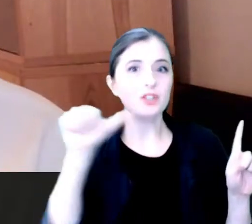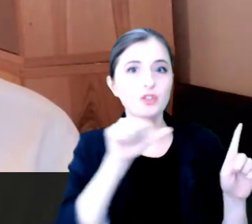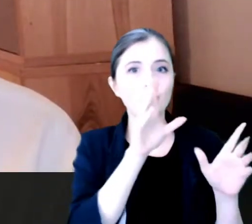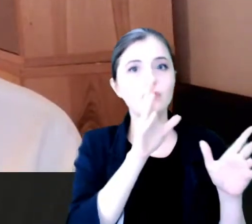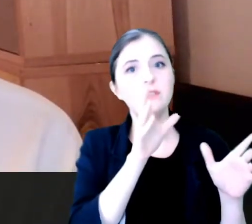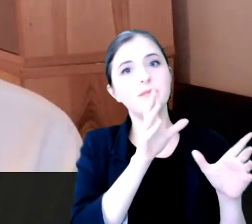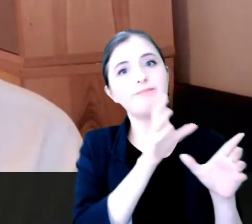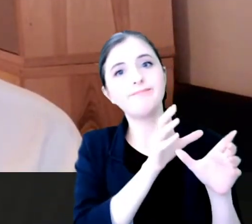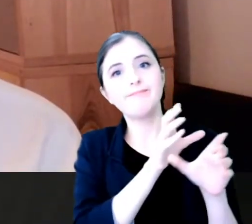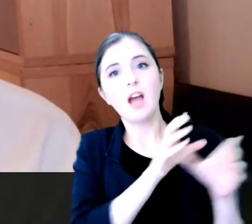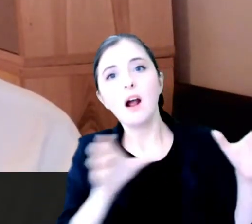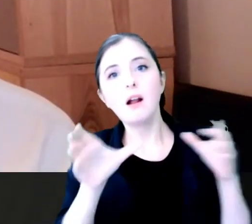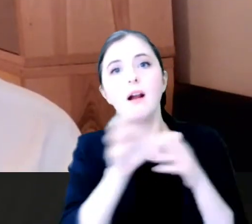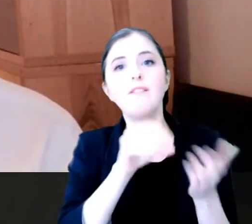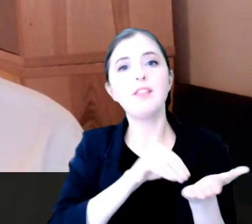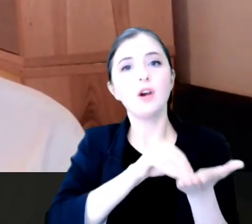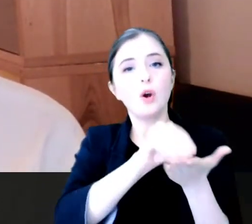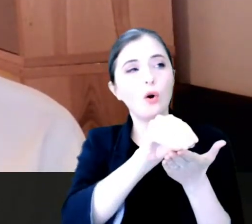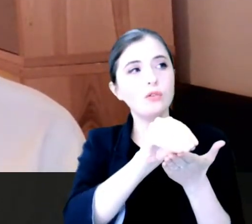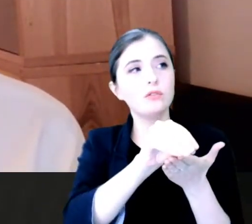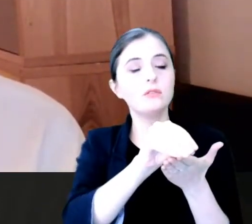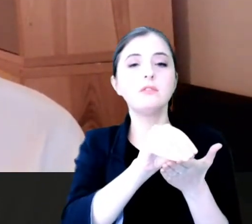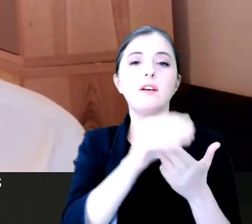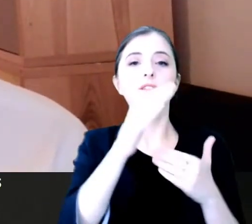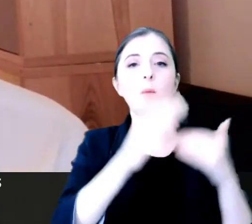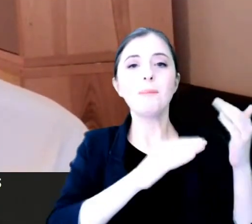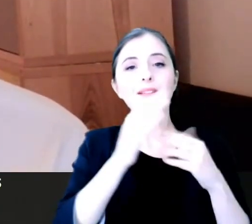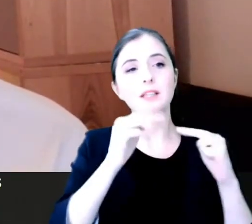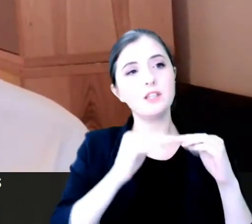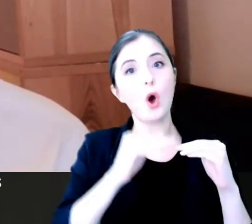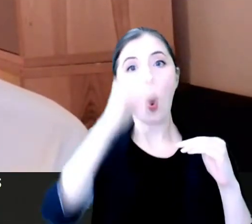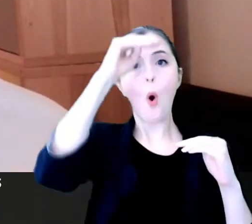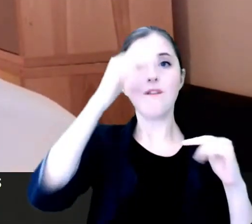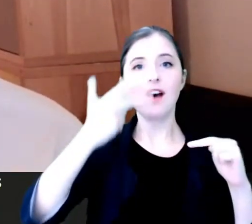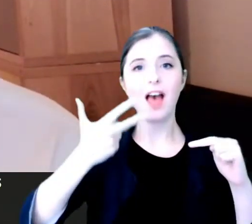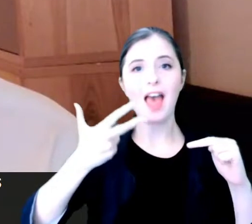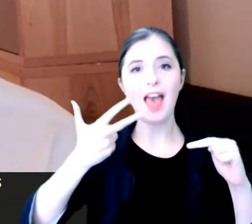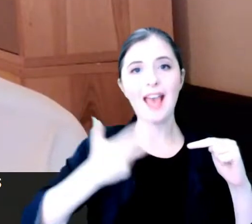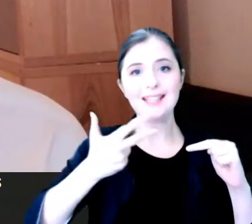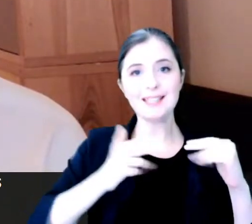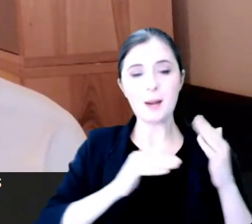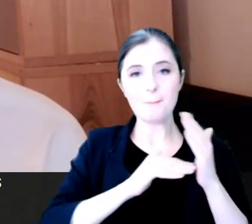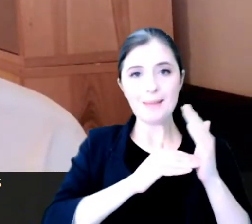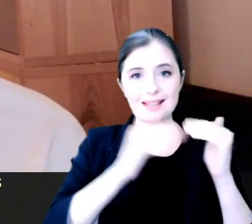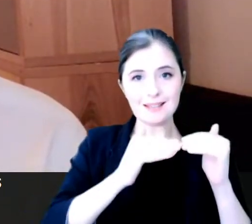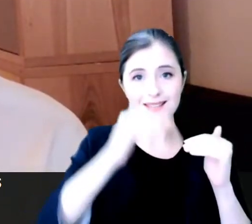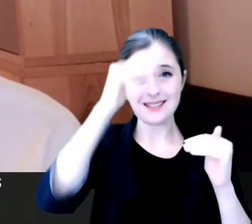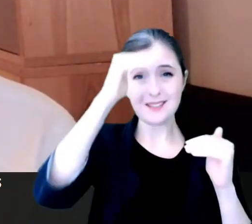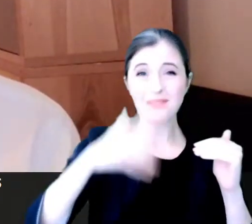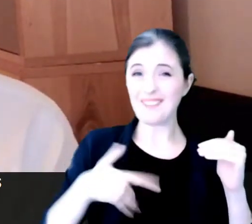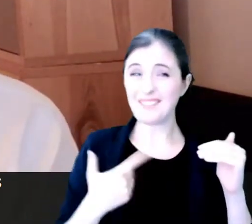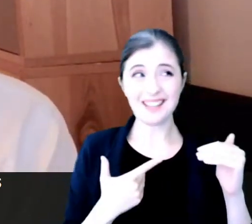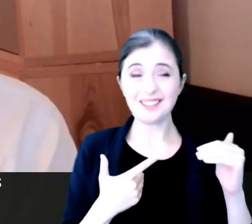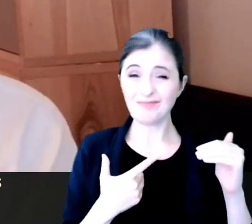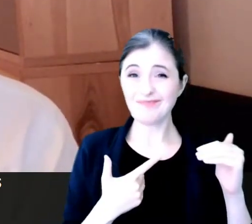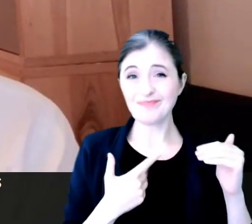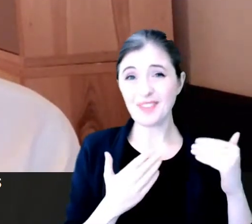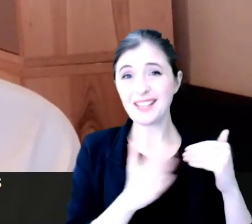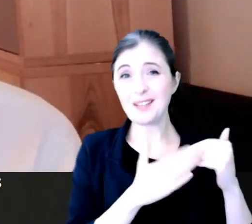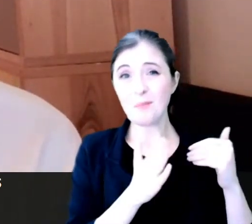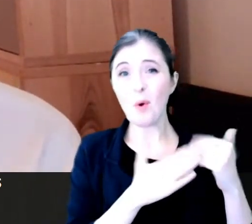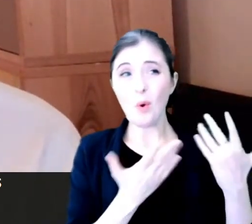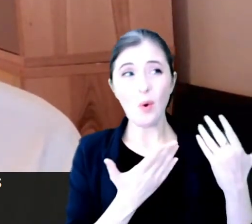for buildings over 18 metres. But I believe the government has to do the rest of the job as well. And